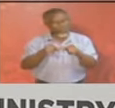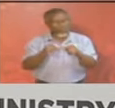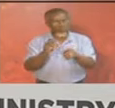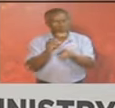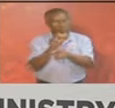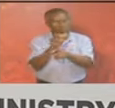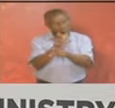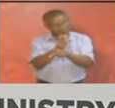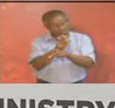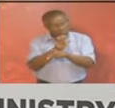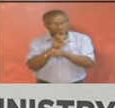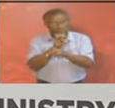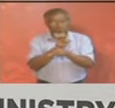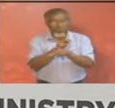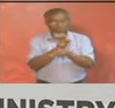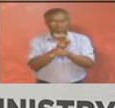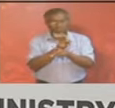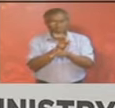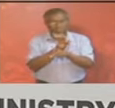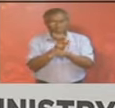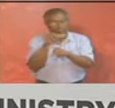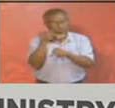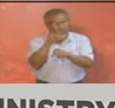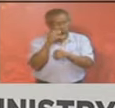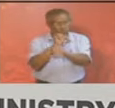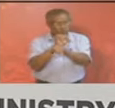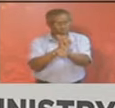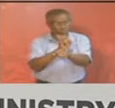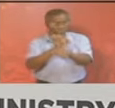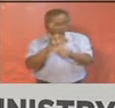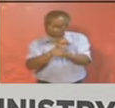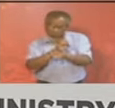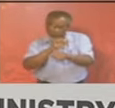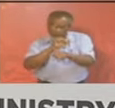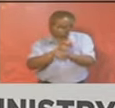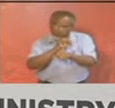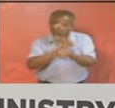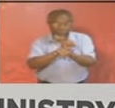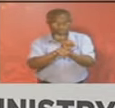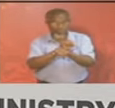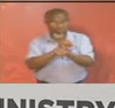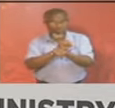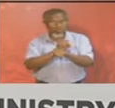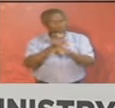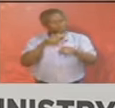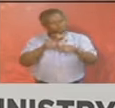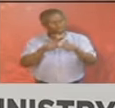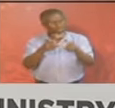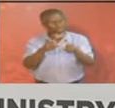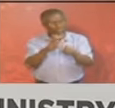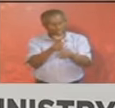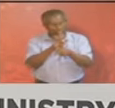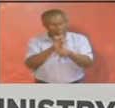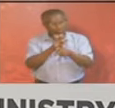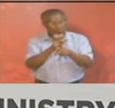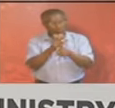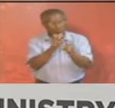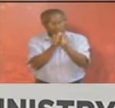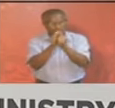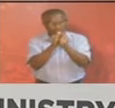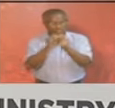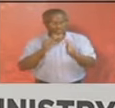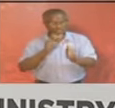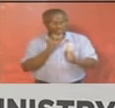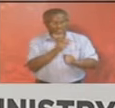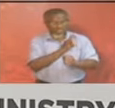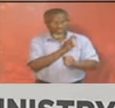work tirelessly behind the scenes to keep the system afloat. So, we have the gentle encouragement